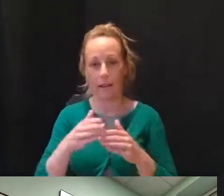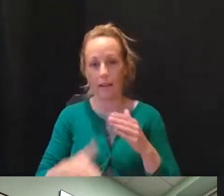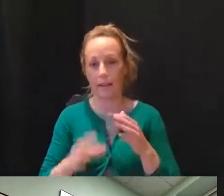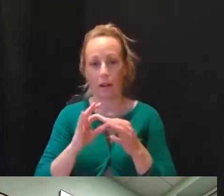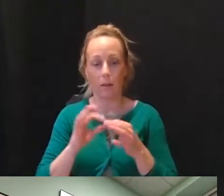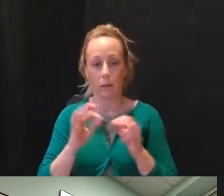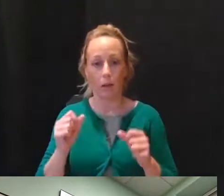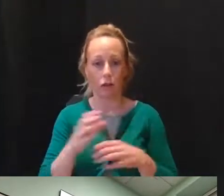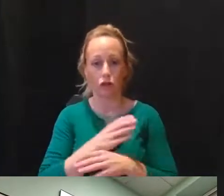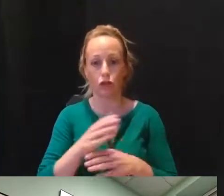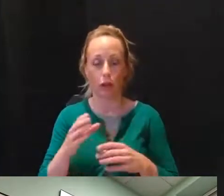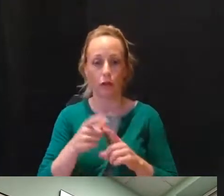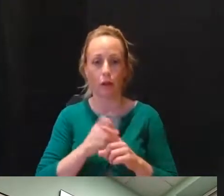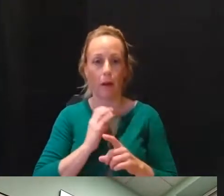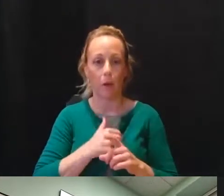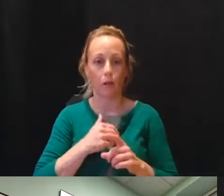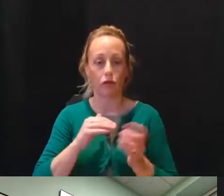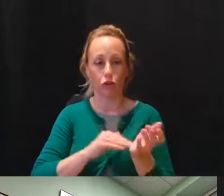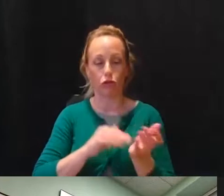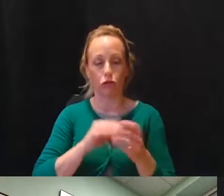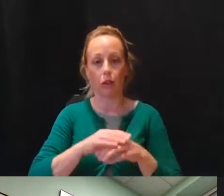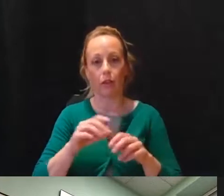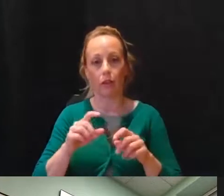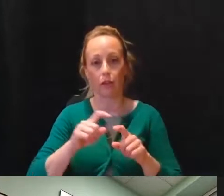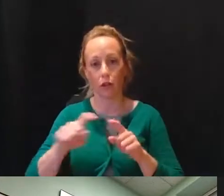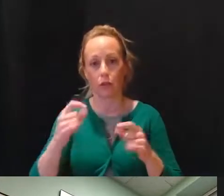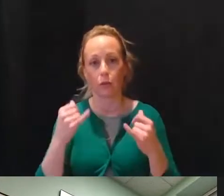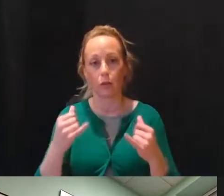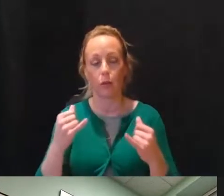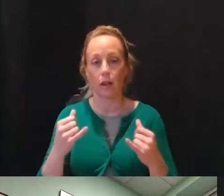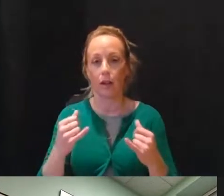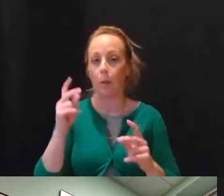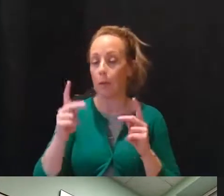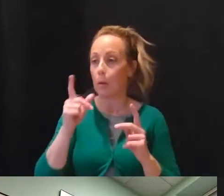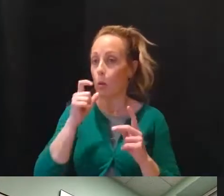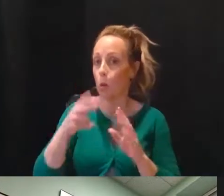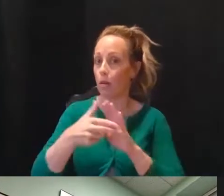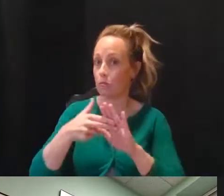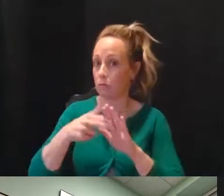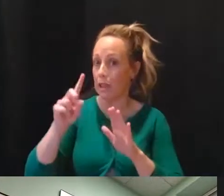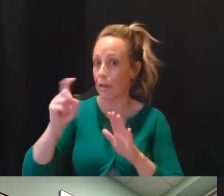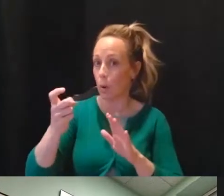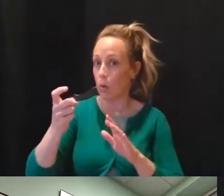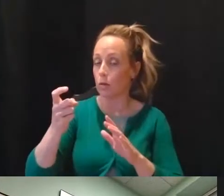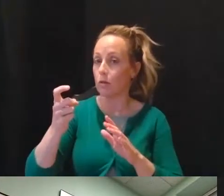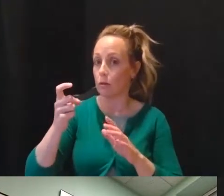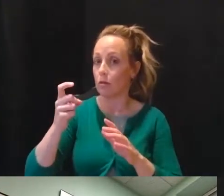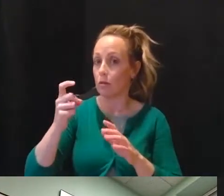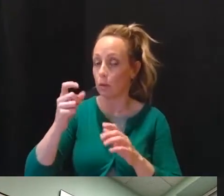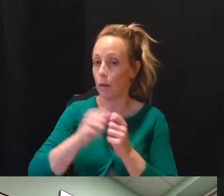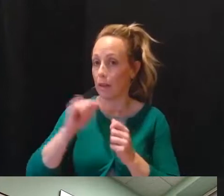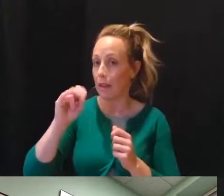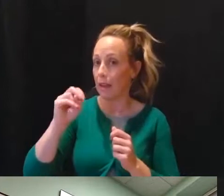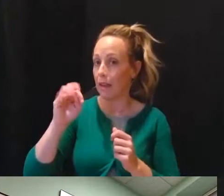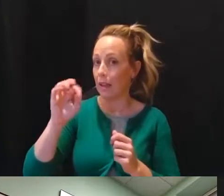share from our providers on the call. Dr. Katz, will individuals diagnosed with influenza need to self-isolate like individuals are directed